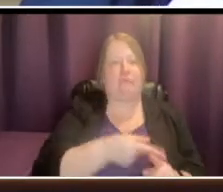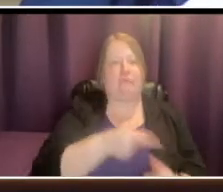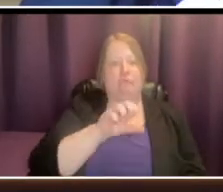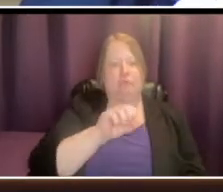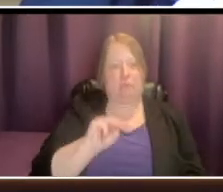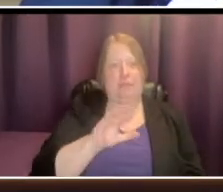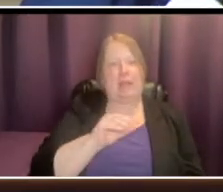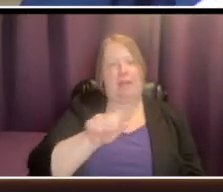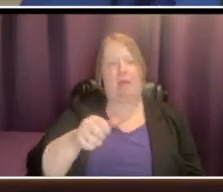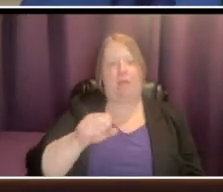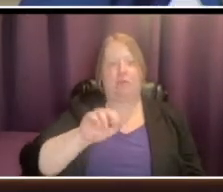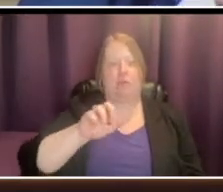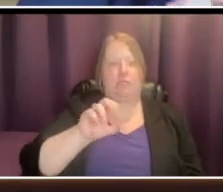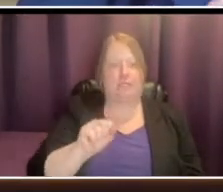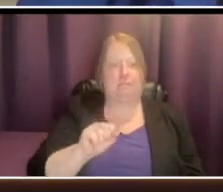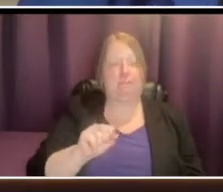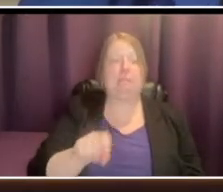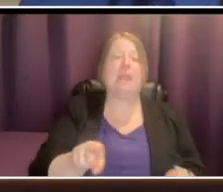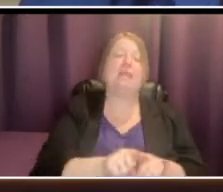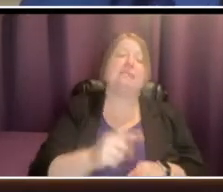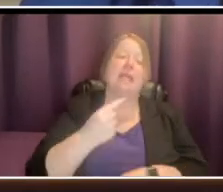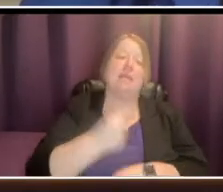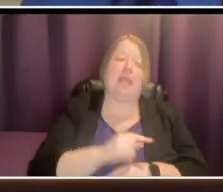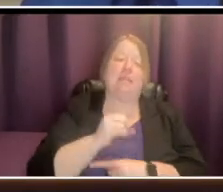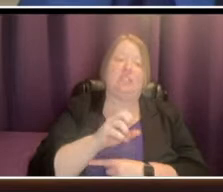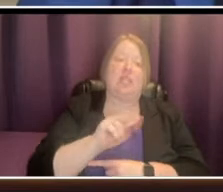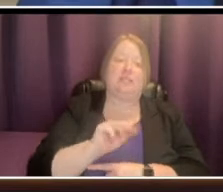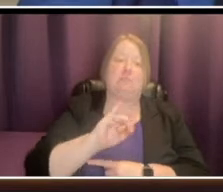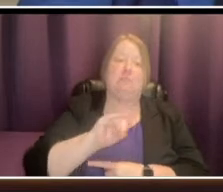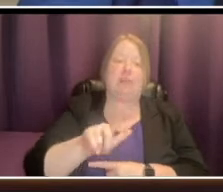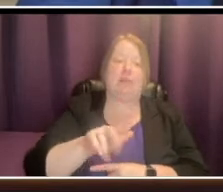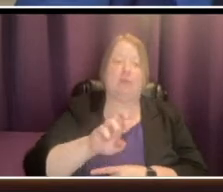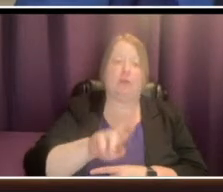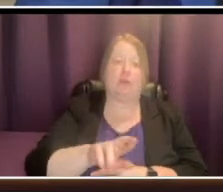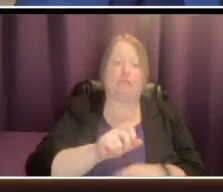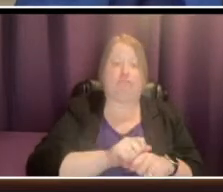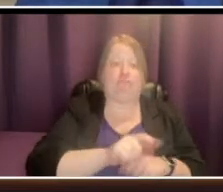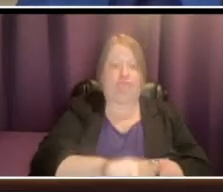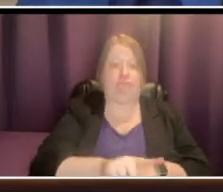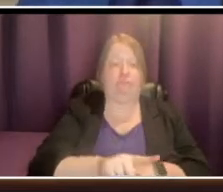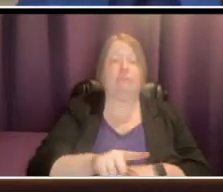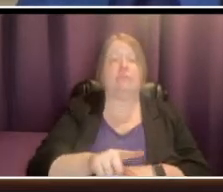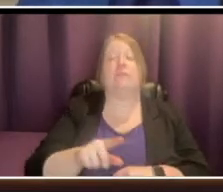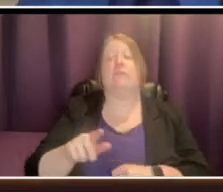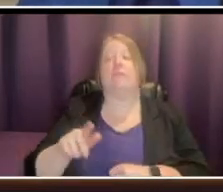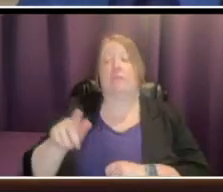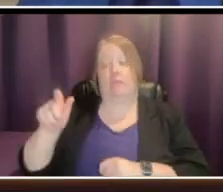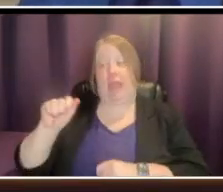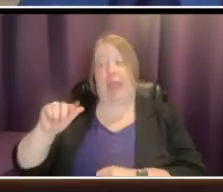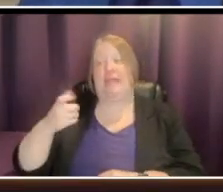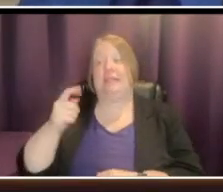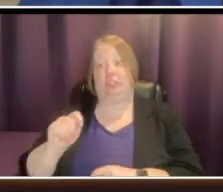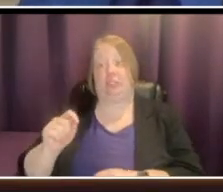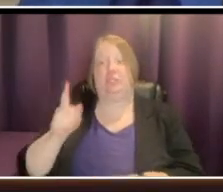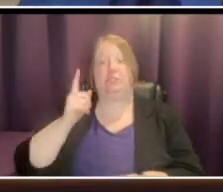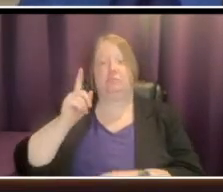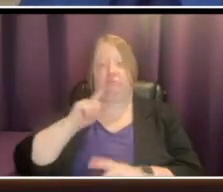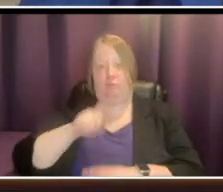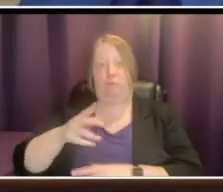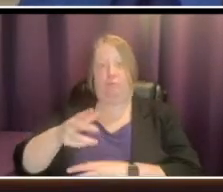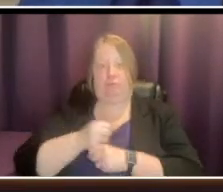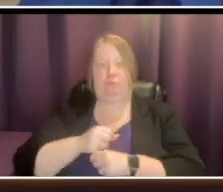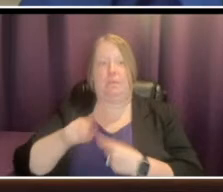Miller sent his text message, agents received reports about a spike in activity on another